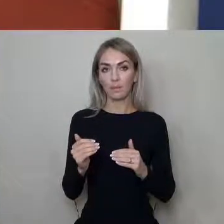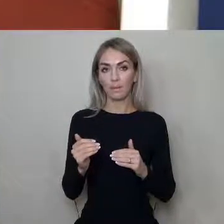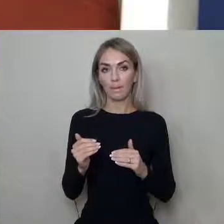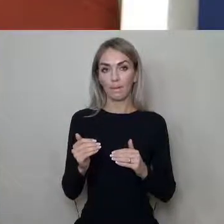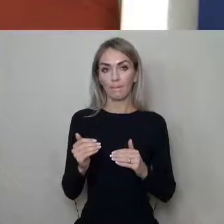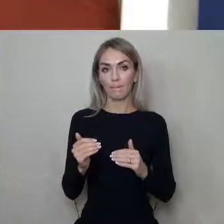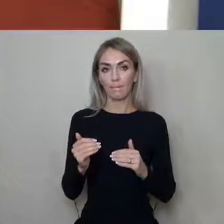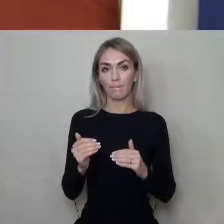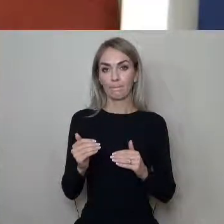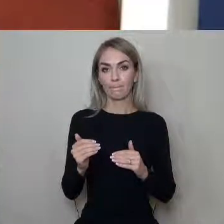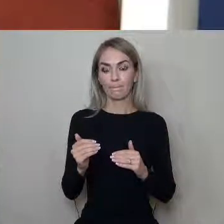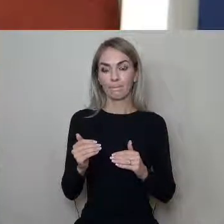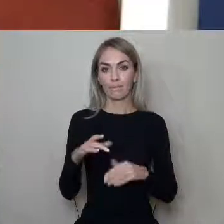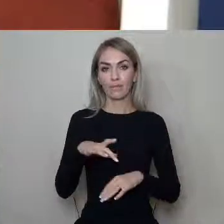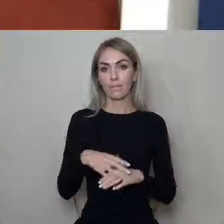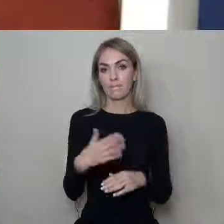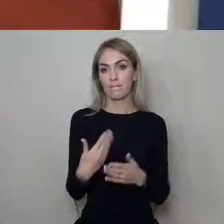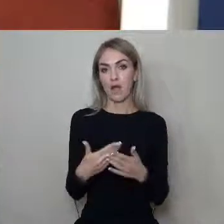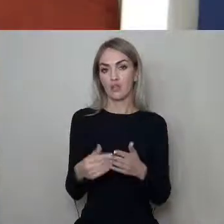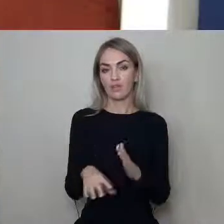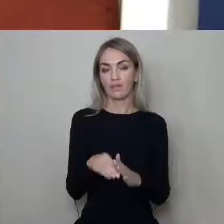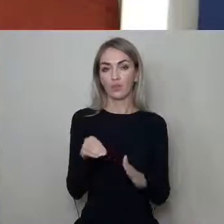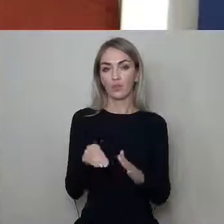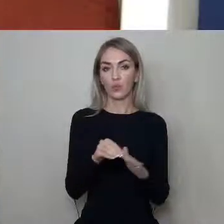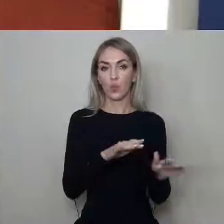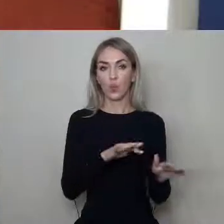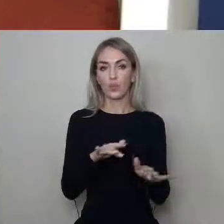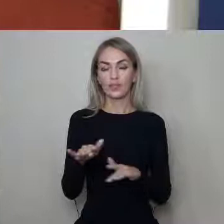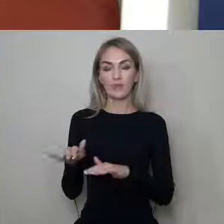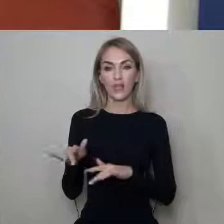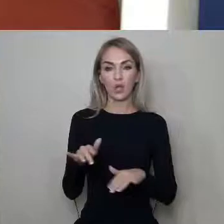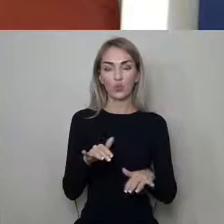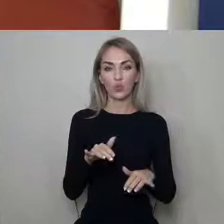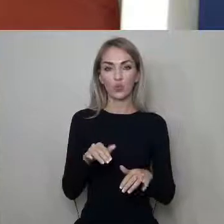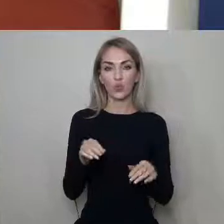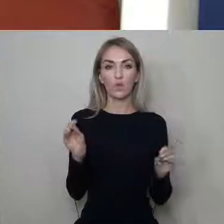That's an interesting practice that we have today, because